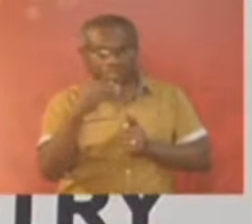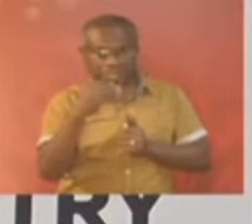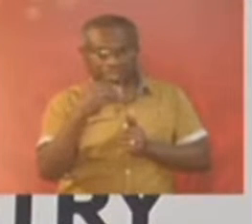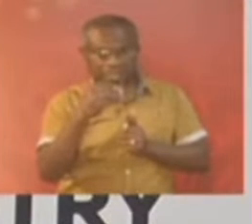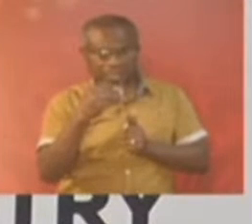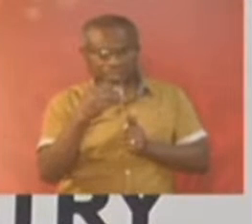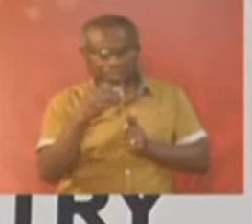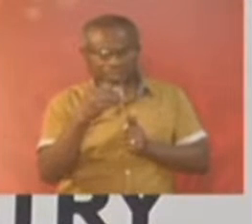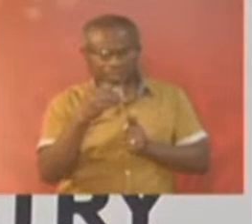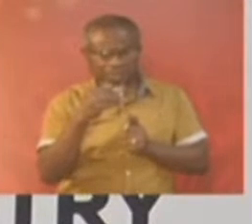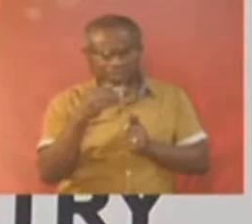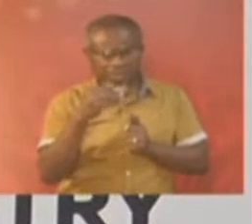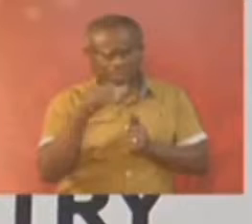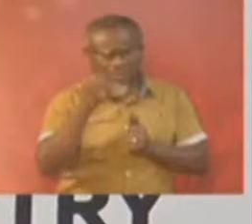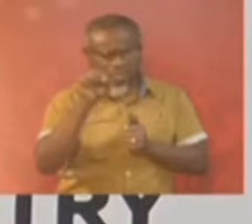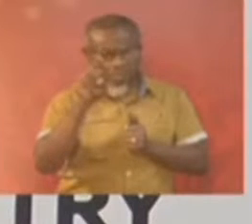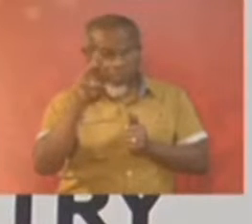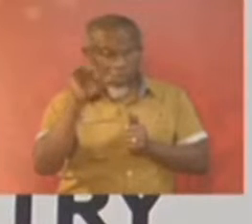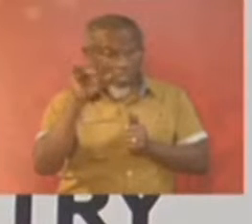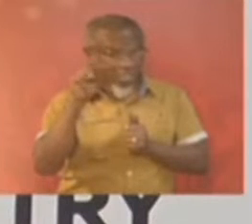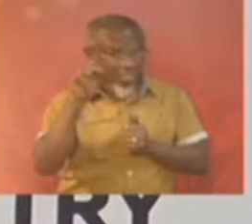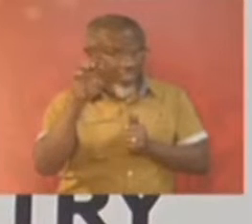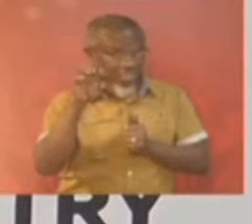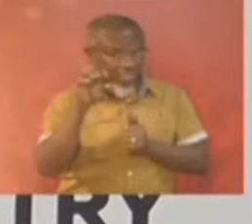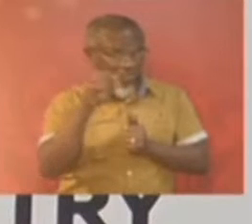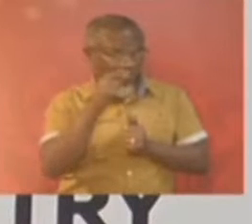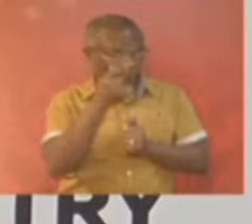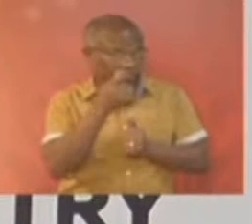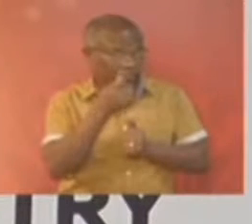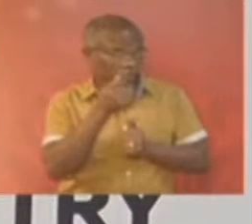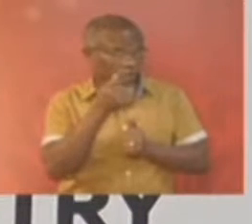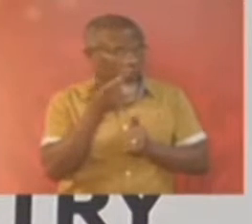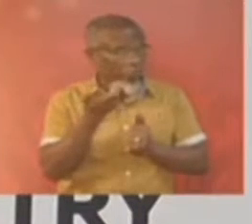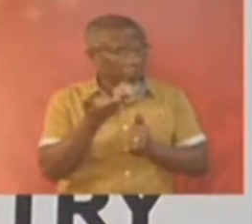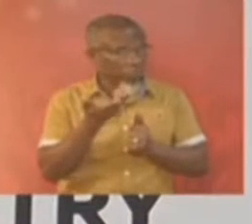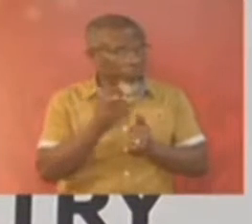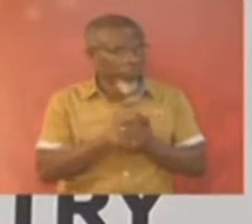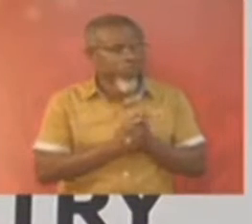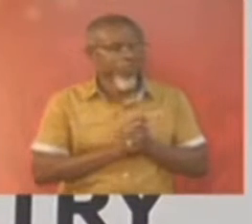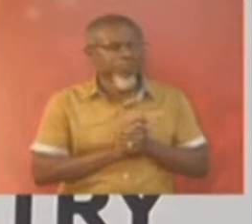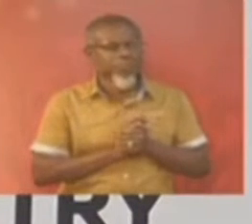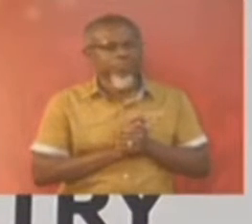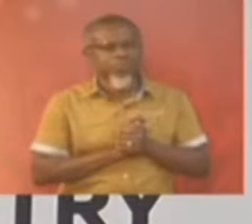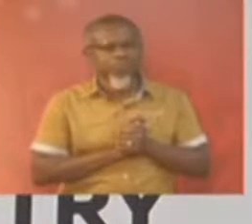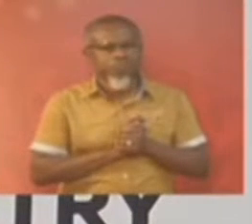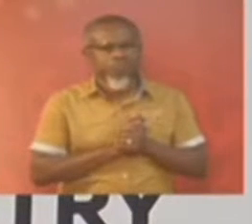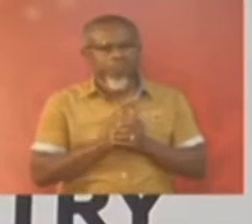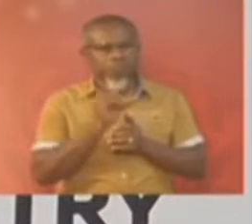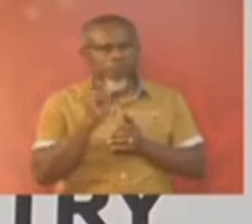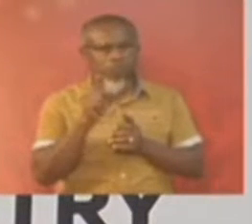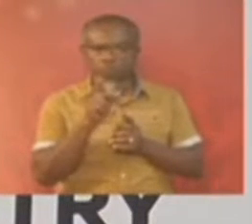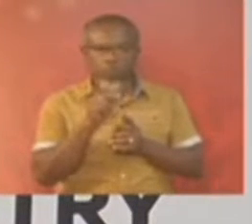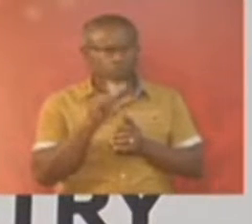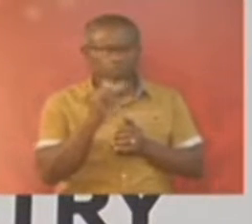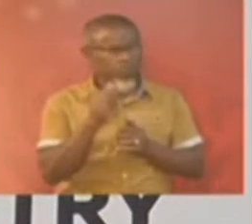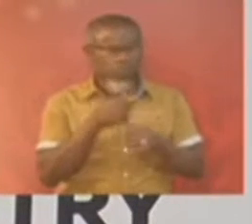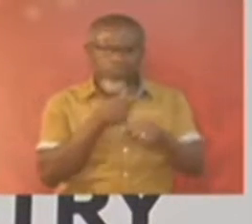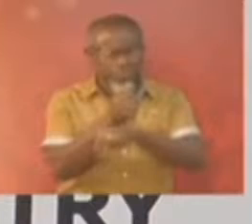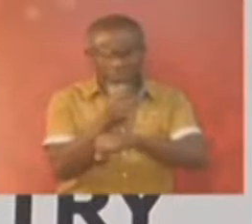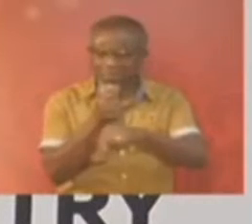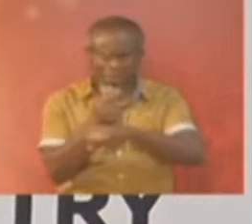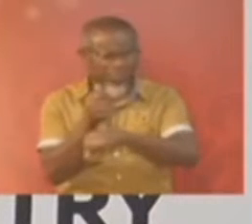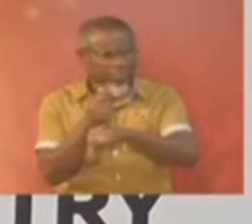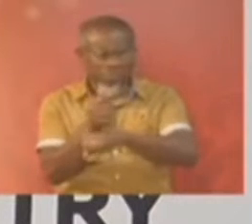Okay. So in terms of, we're not going to blame anything. What we do is we do contact tracing to determine if we do see clusters of cases occurring